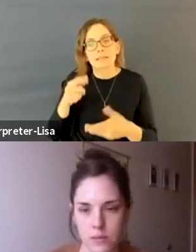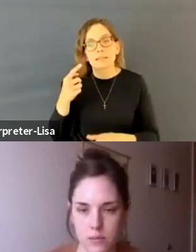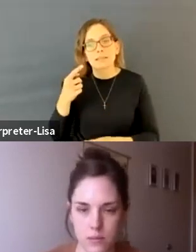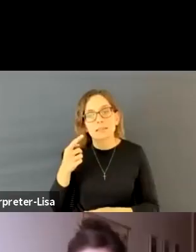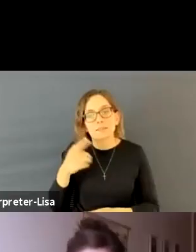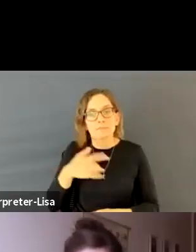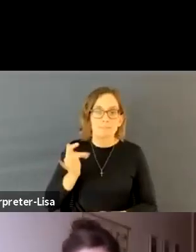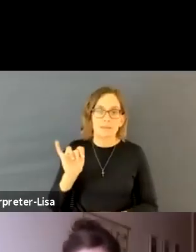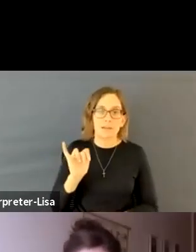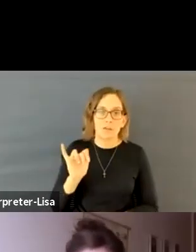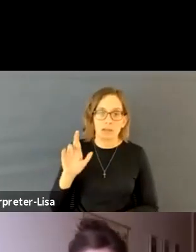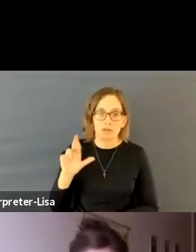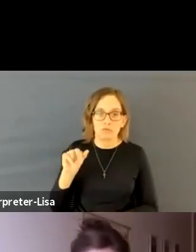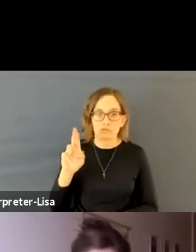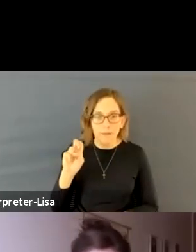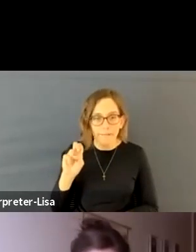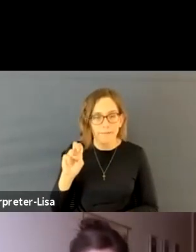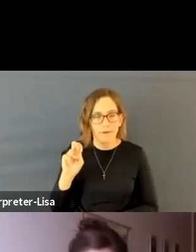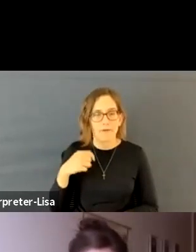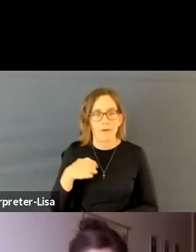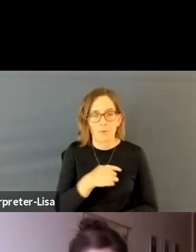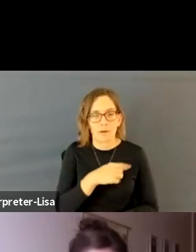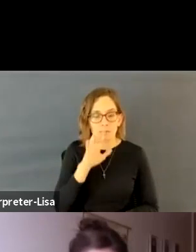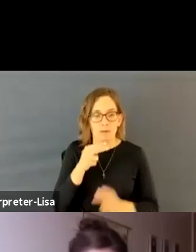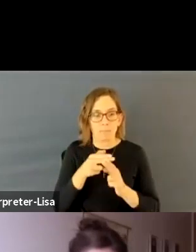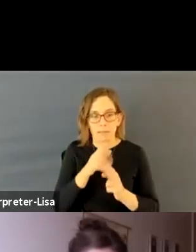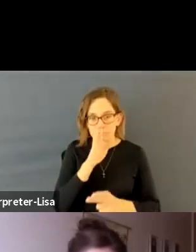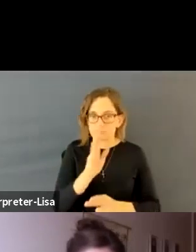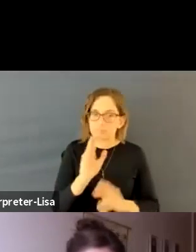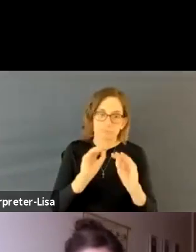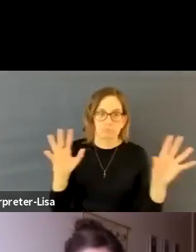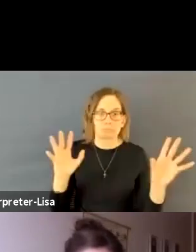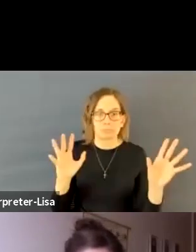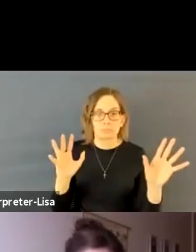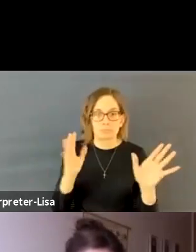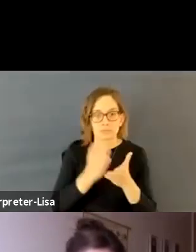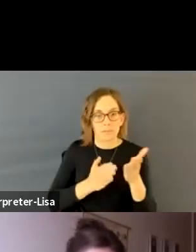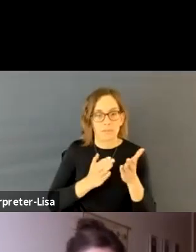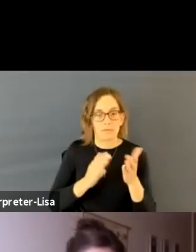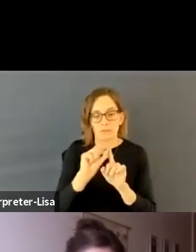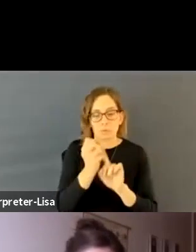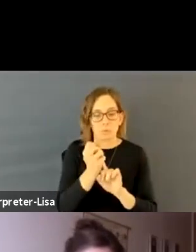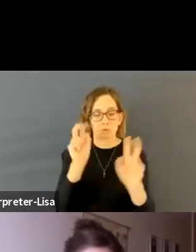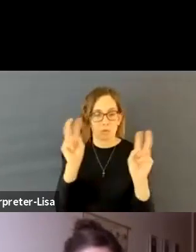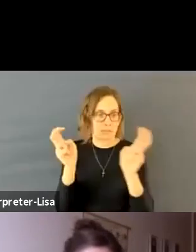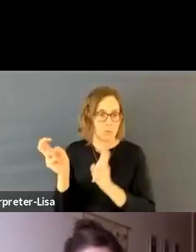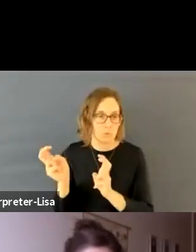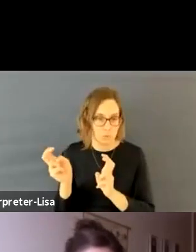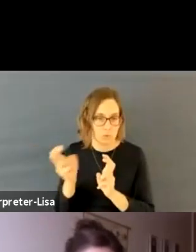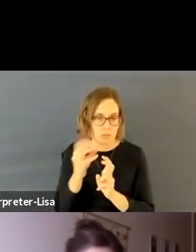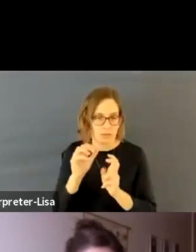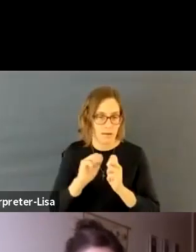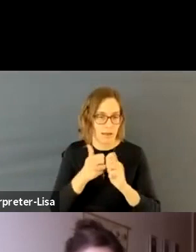it is rare that we are talking very explicitly and directly about some of the social issues that we face and how they